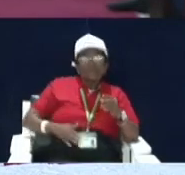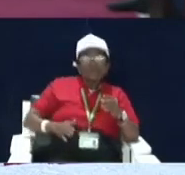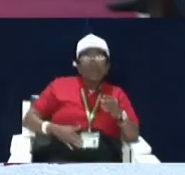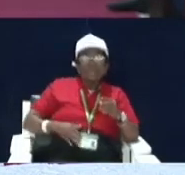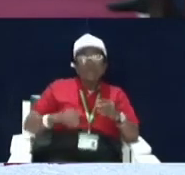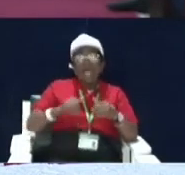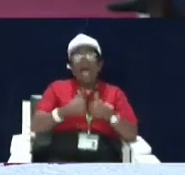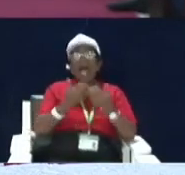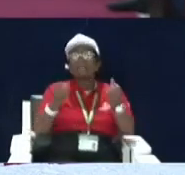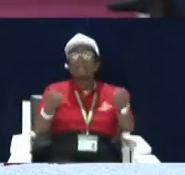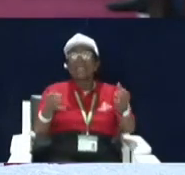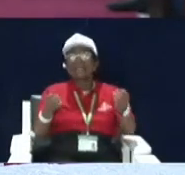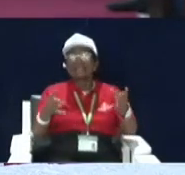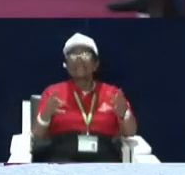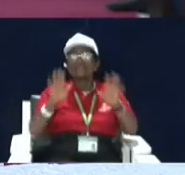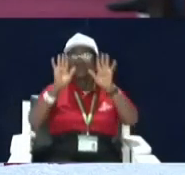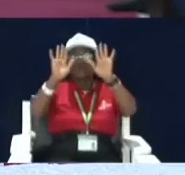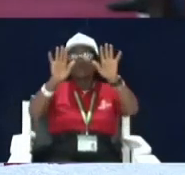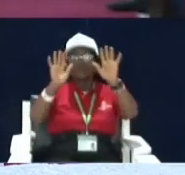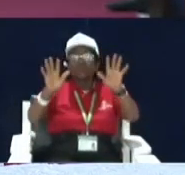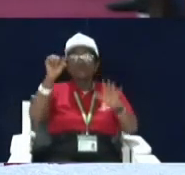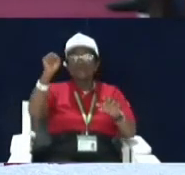were given to Sarah?